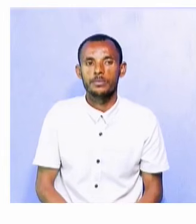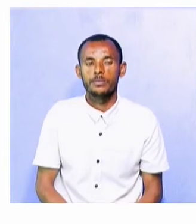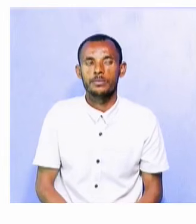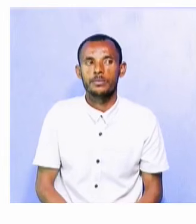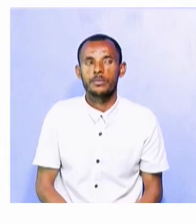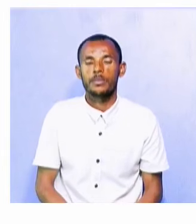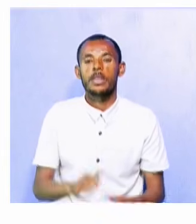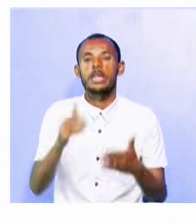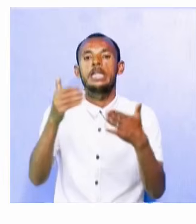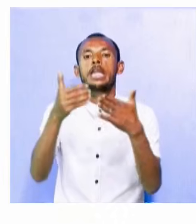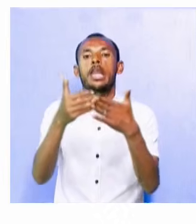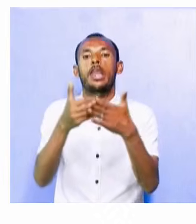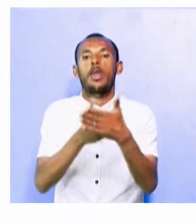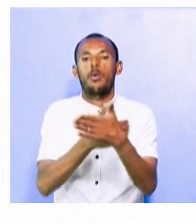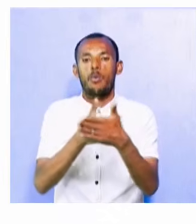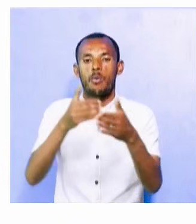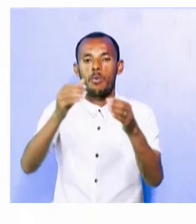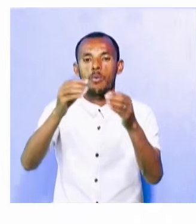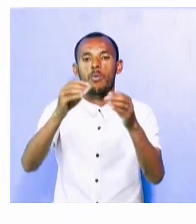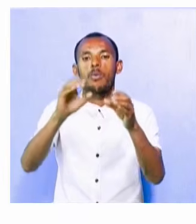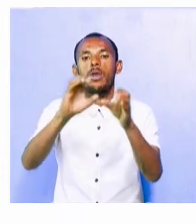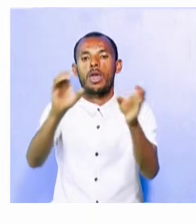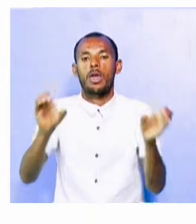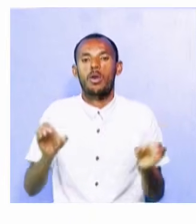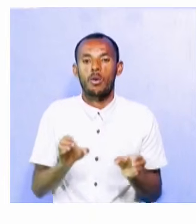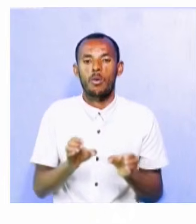the new cube,